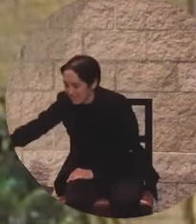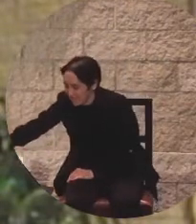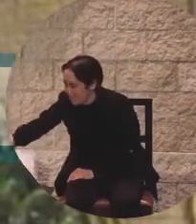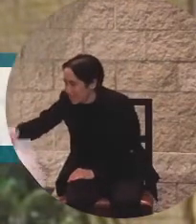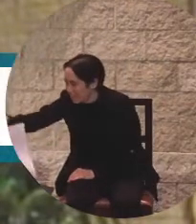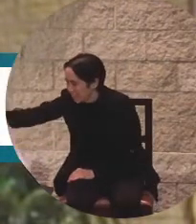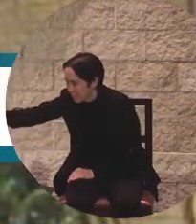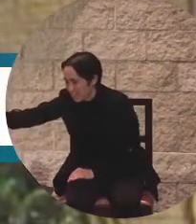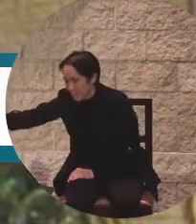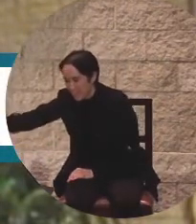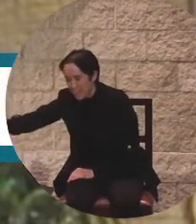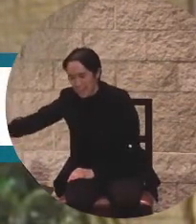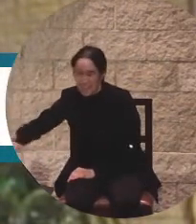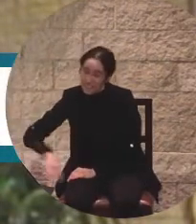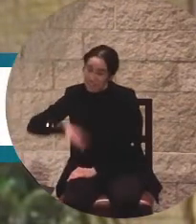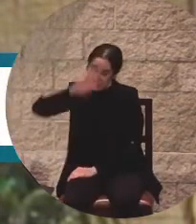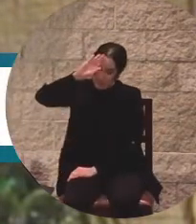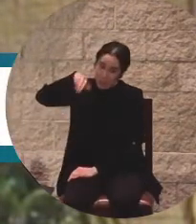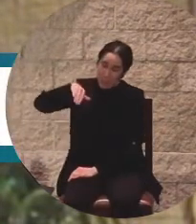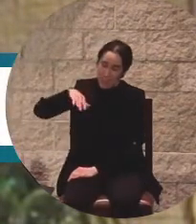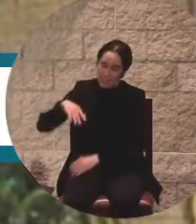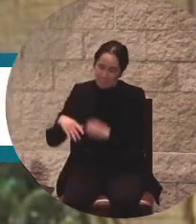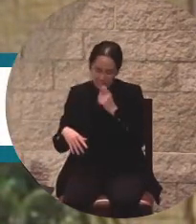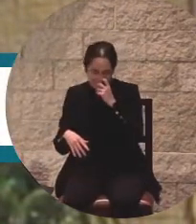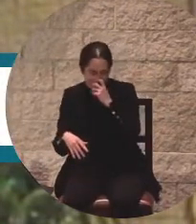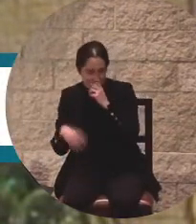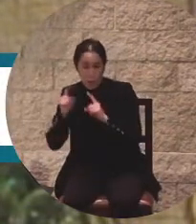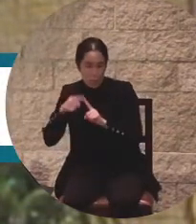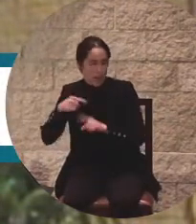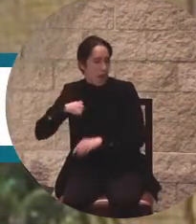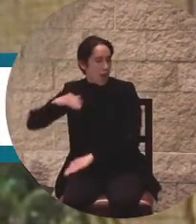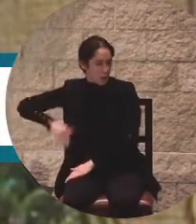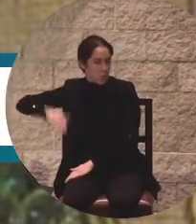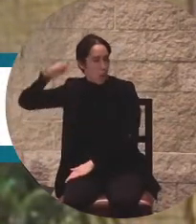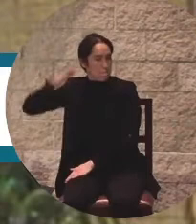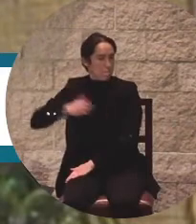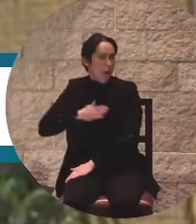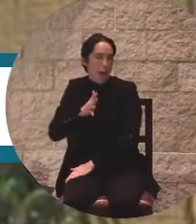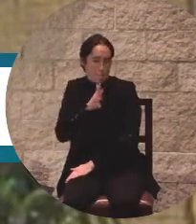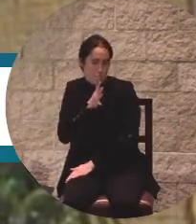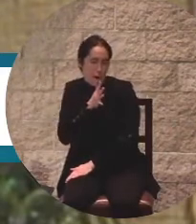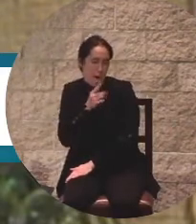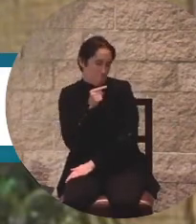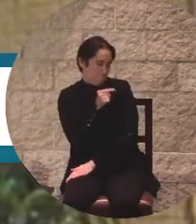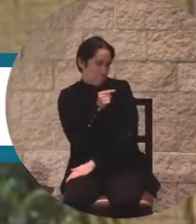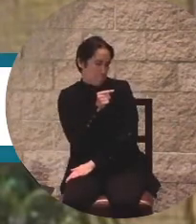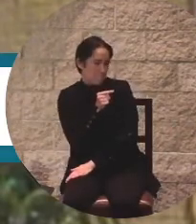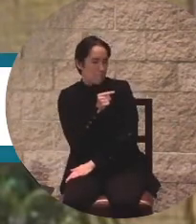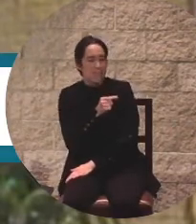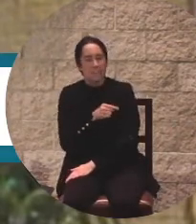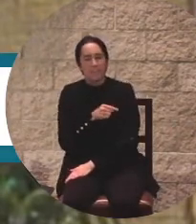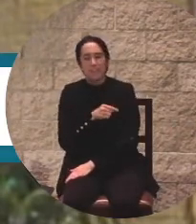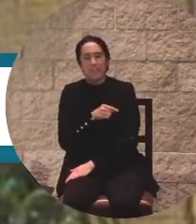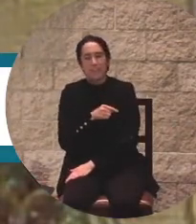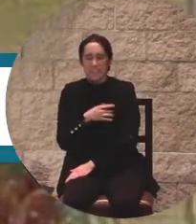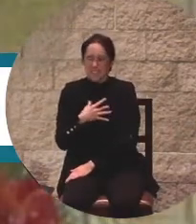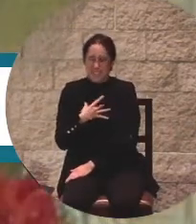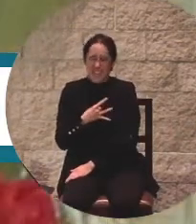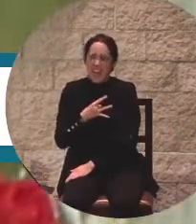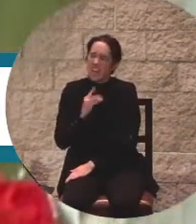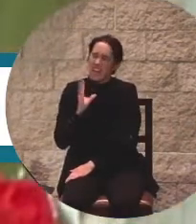You know, when I was growing up, my mom favored a beautiful natural fir tree. We